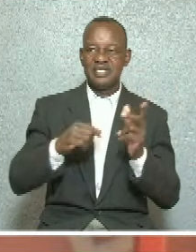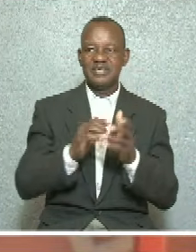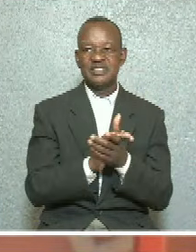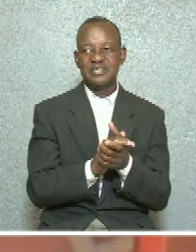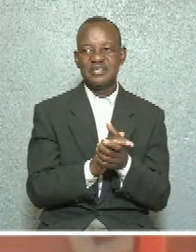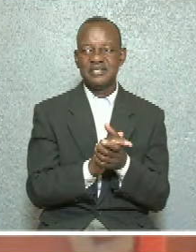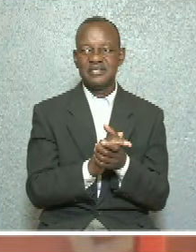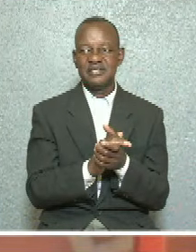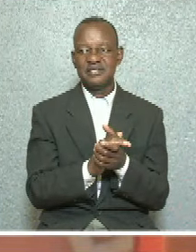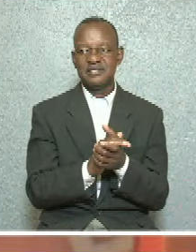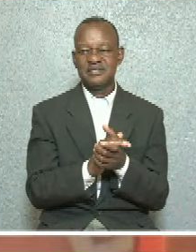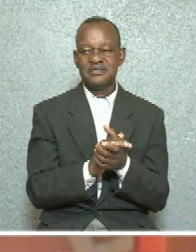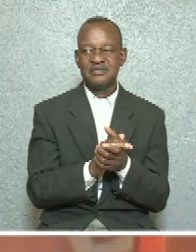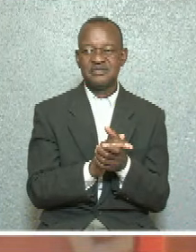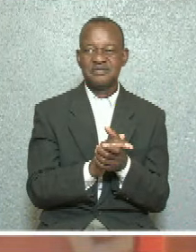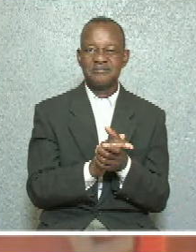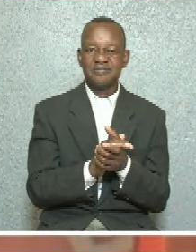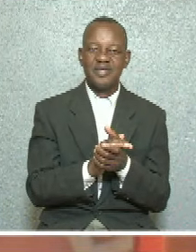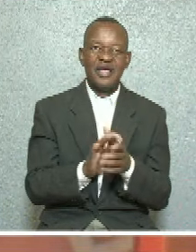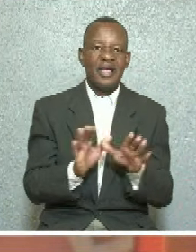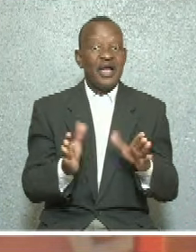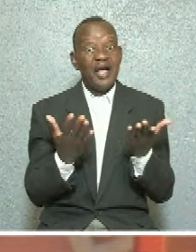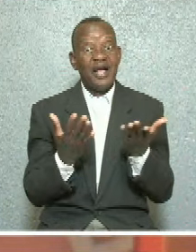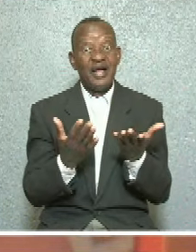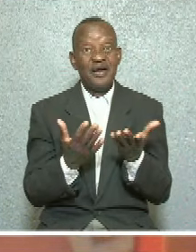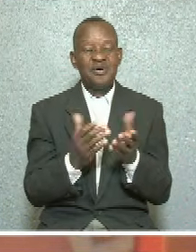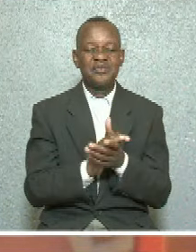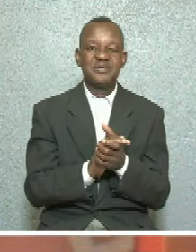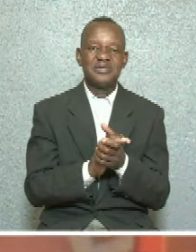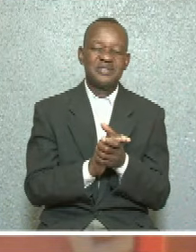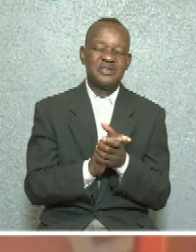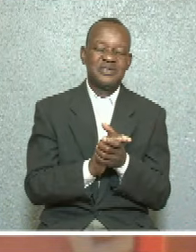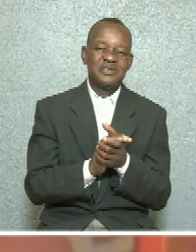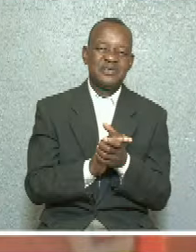Did you feel inspired in any way, or did you feel connected in any particular